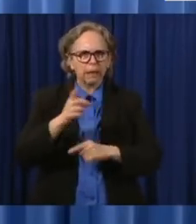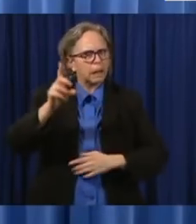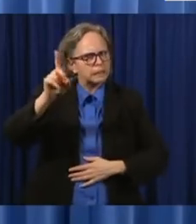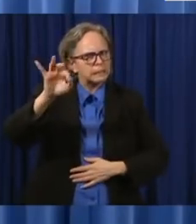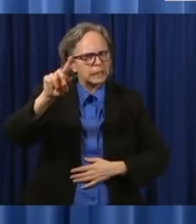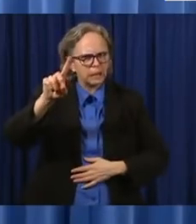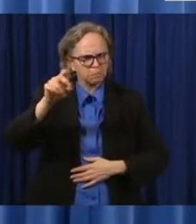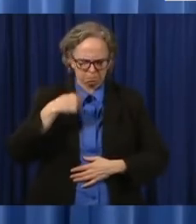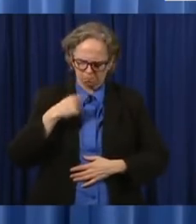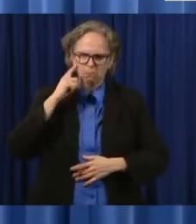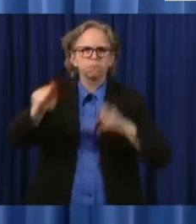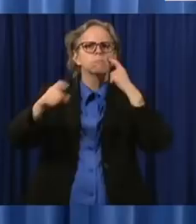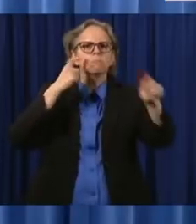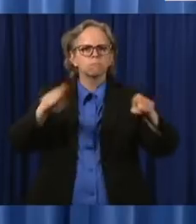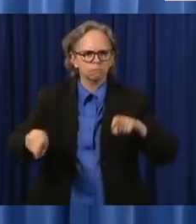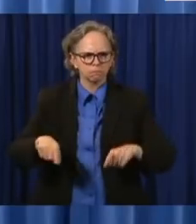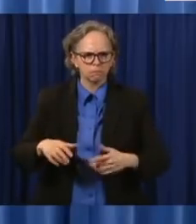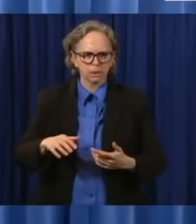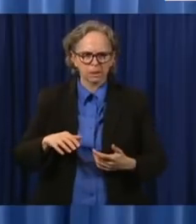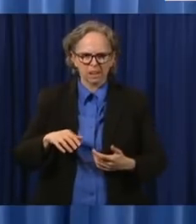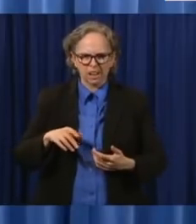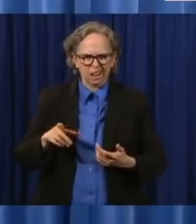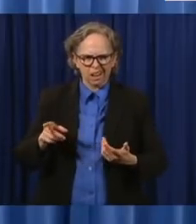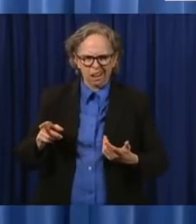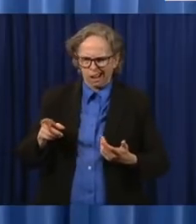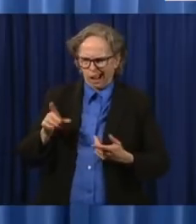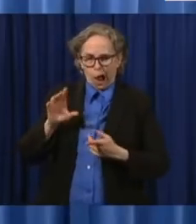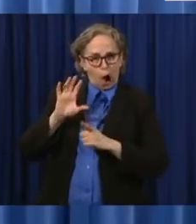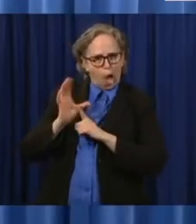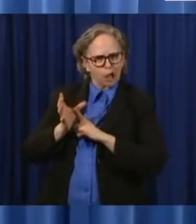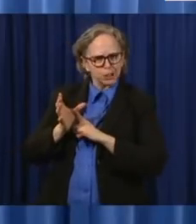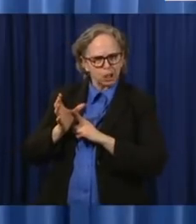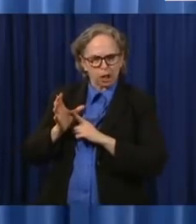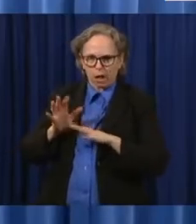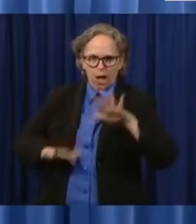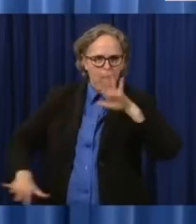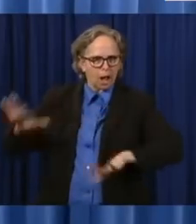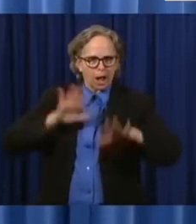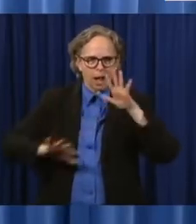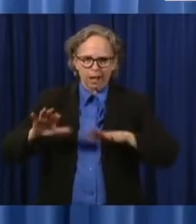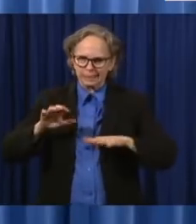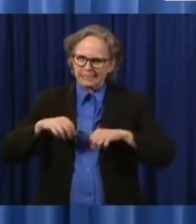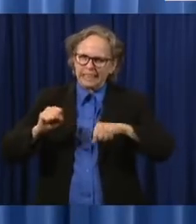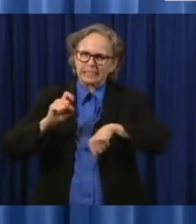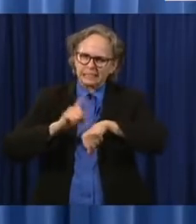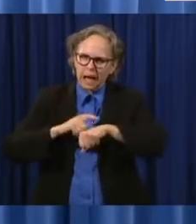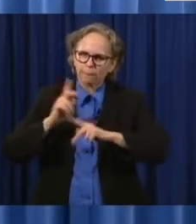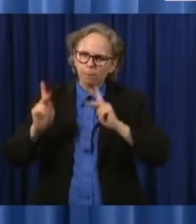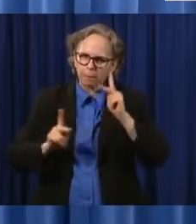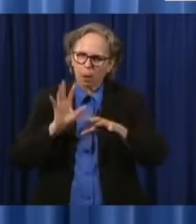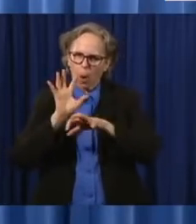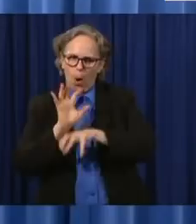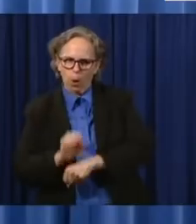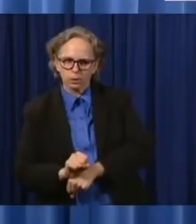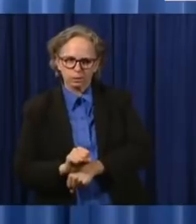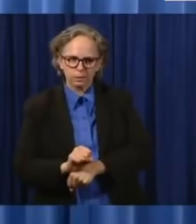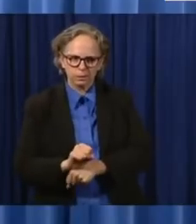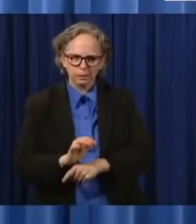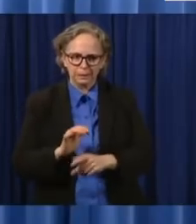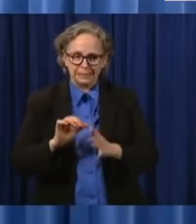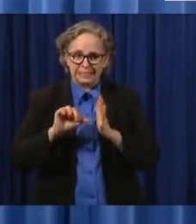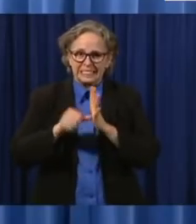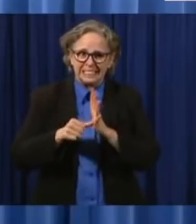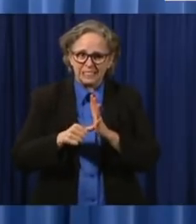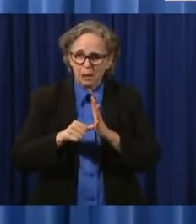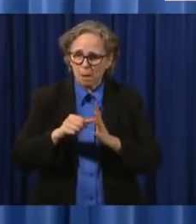a learning curve. One of the messages that we're having to bars is you own it, you control it.